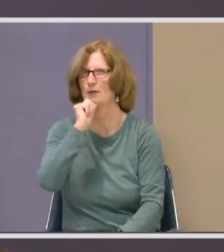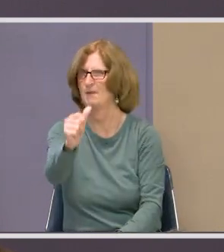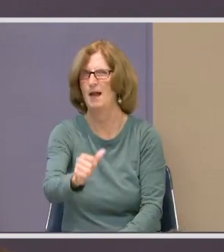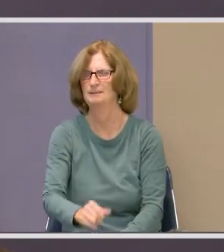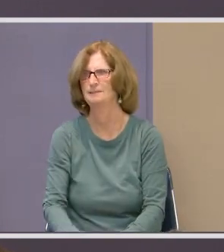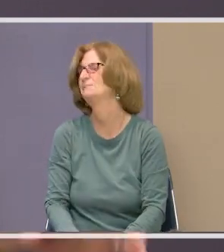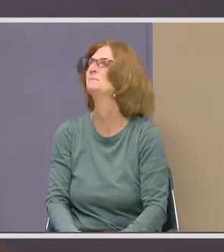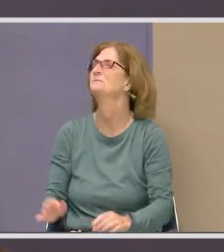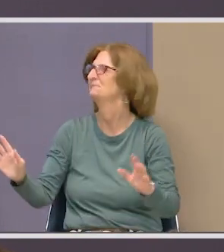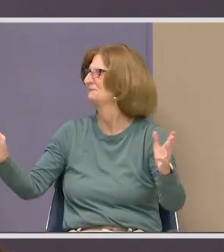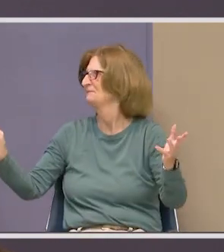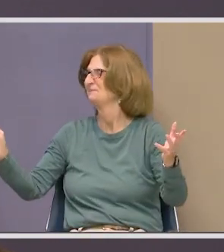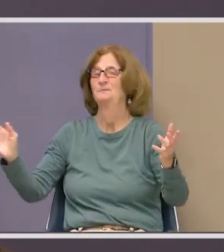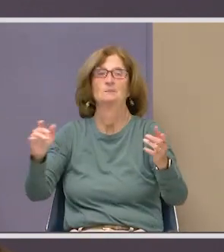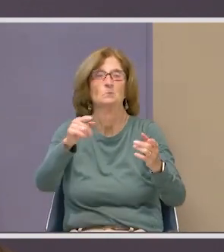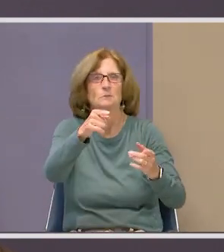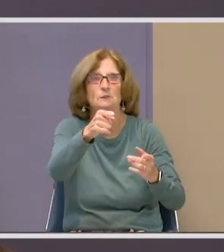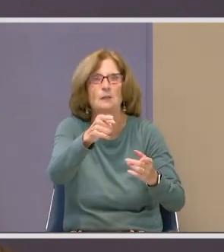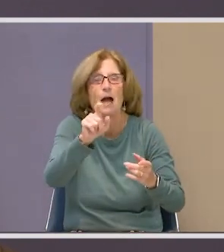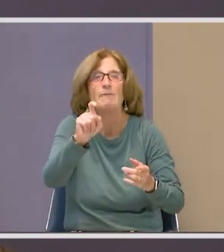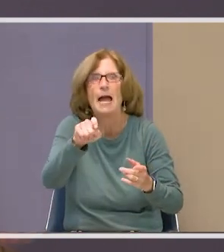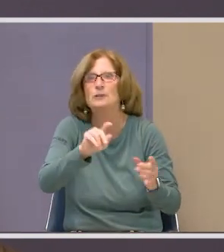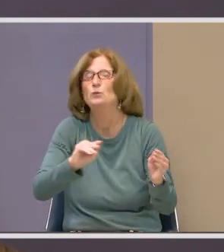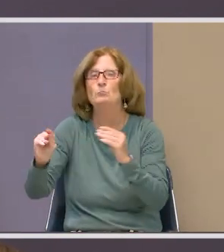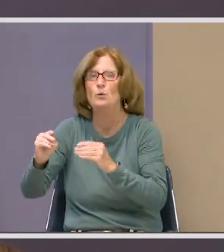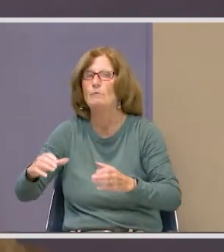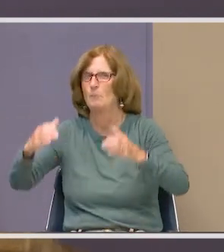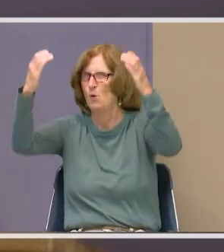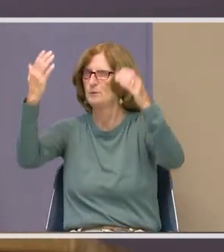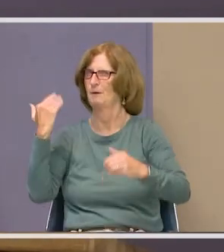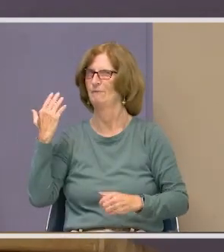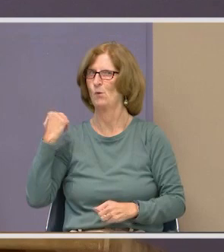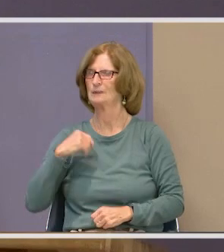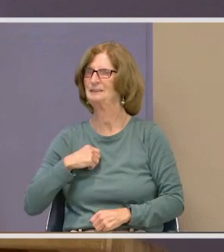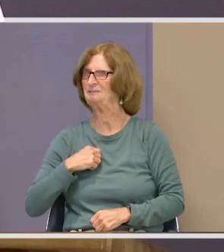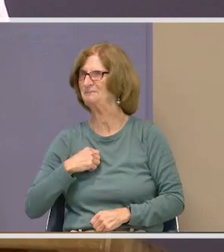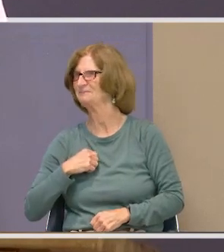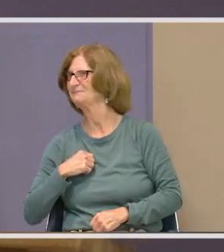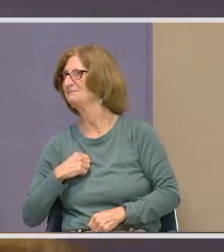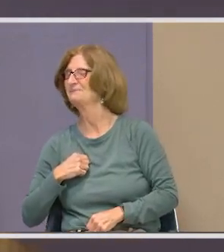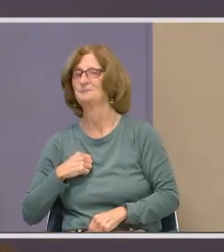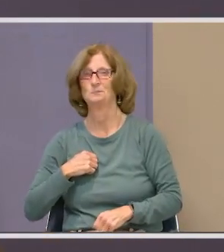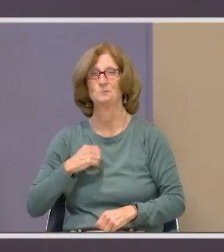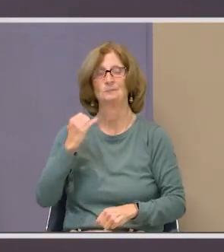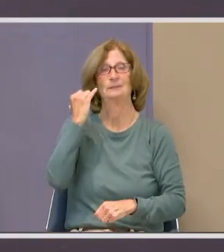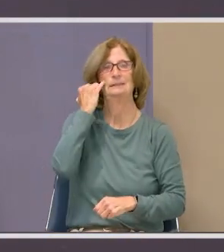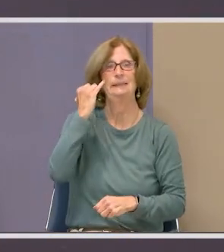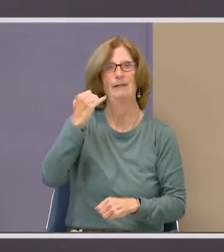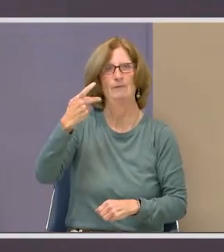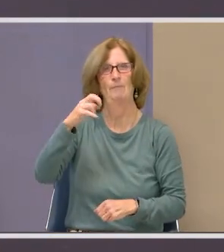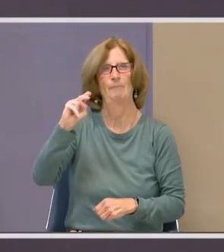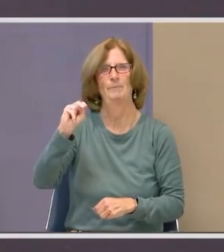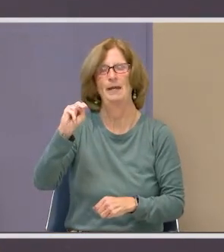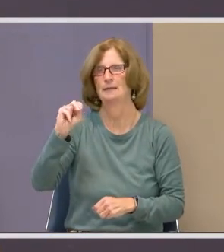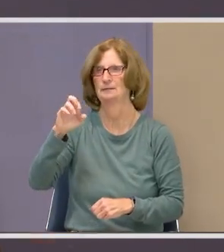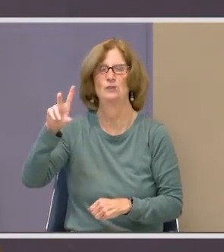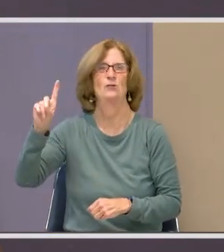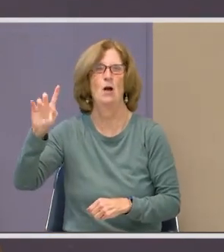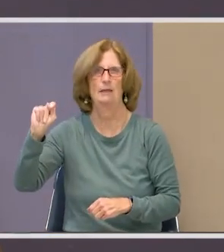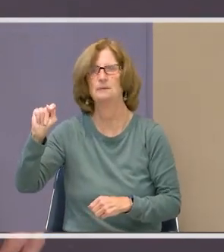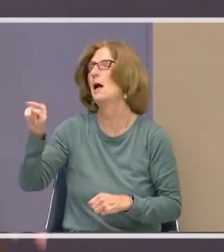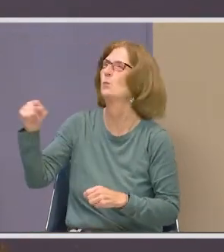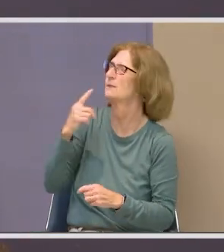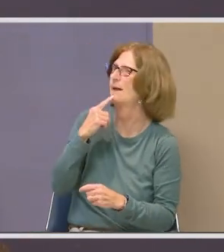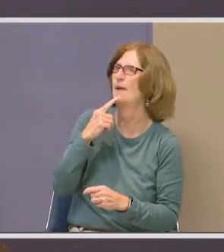No, I have moved poles from other jobs that are by windows. If there's someone else other than like PennDOT will build signals, I have asked